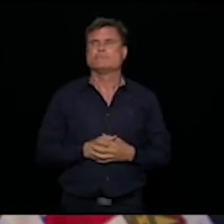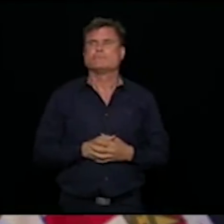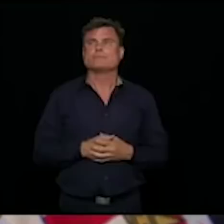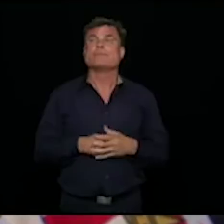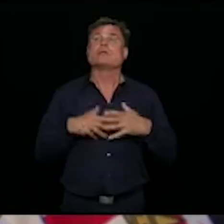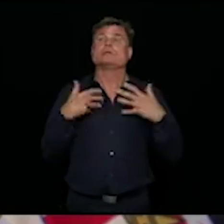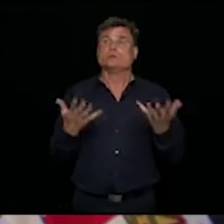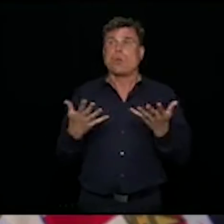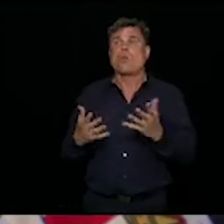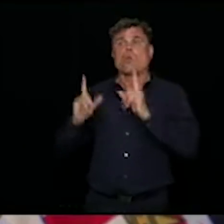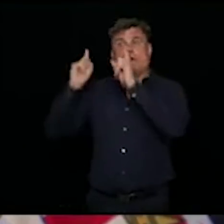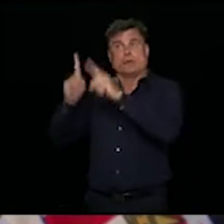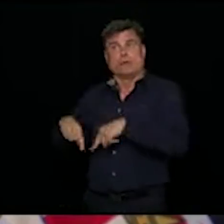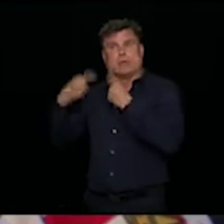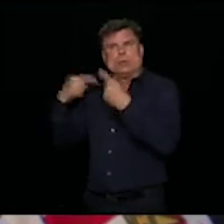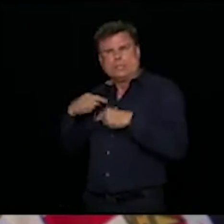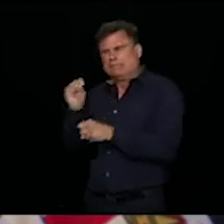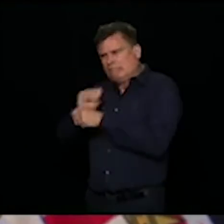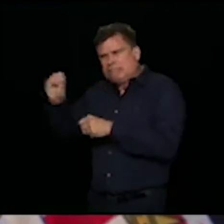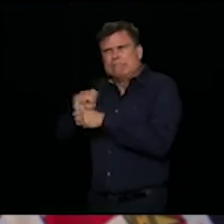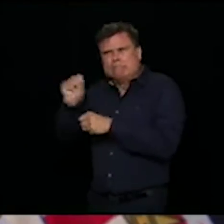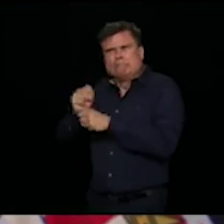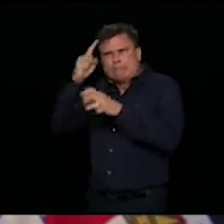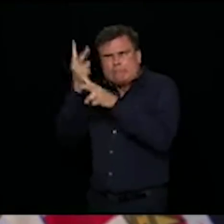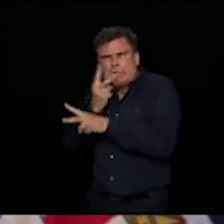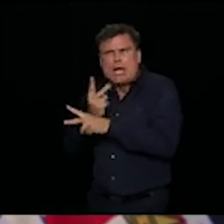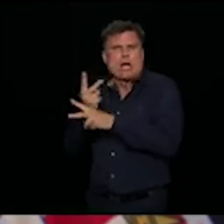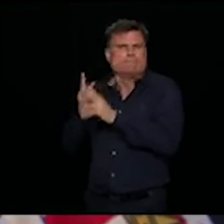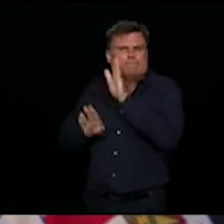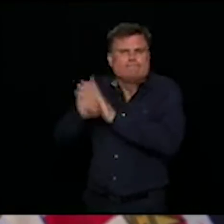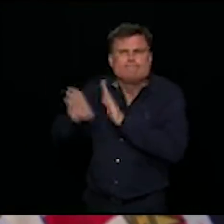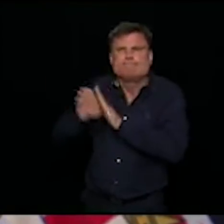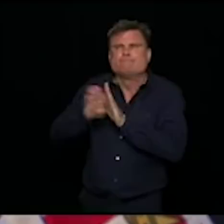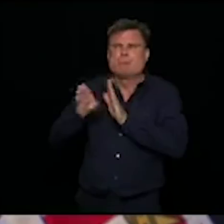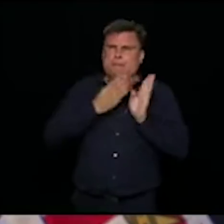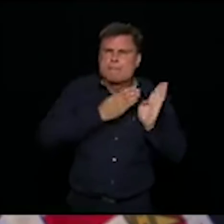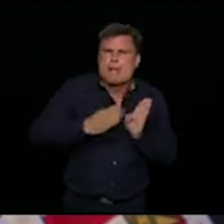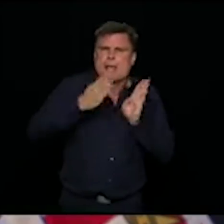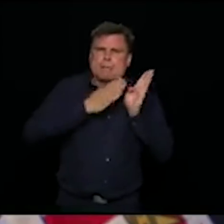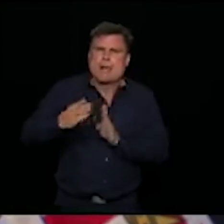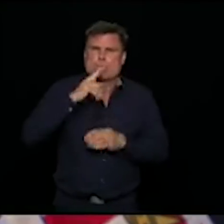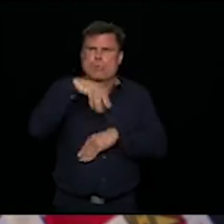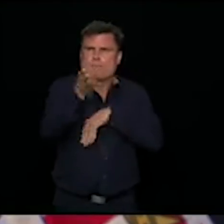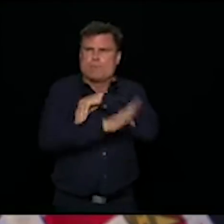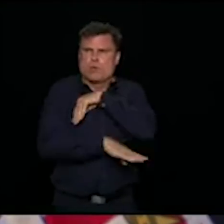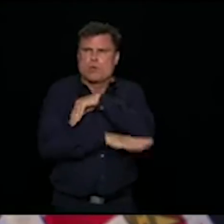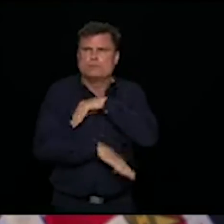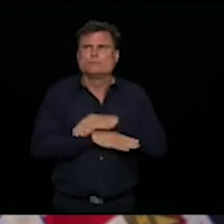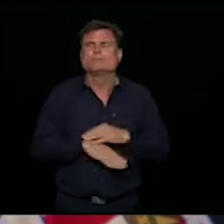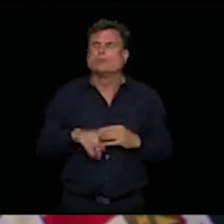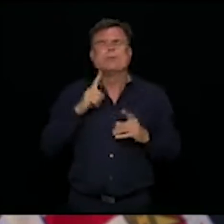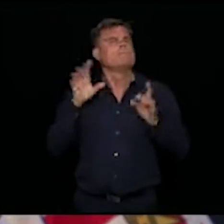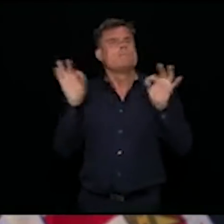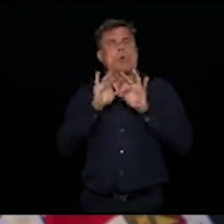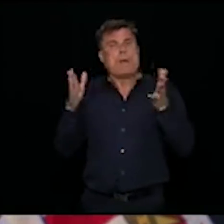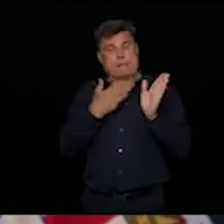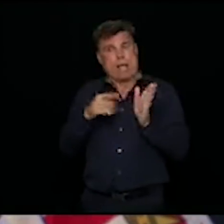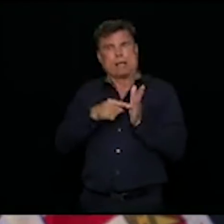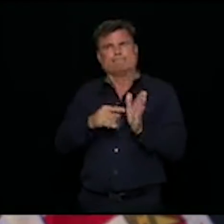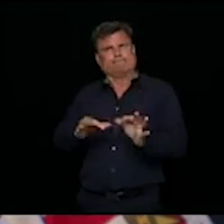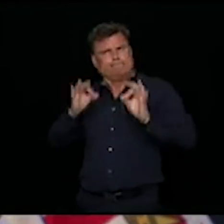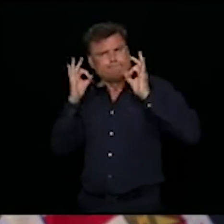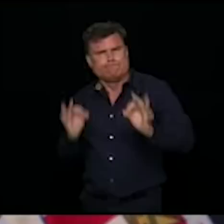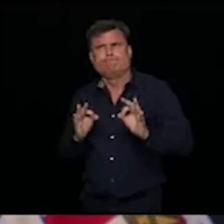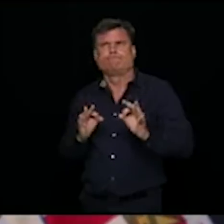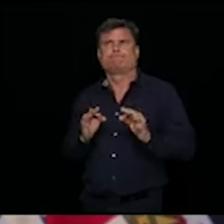safely. We have been working together on the plan since that time. It is a robust plan that I believe puts